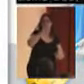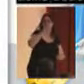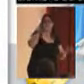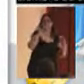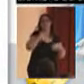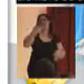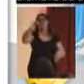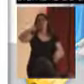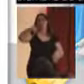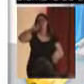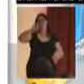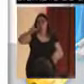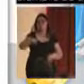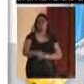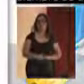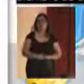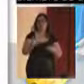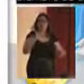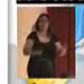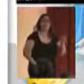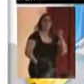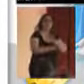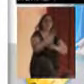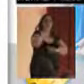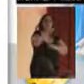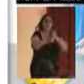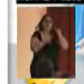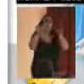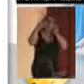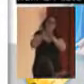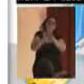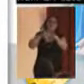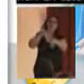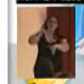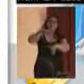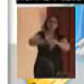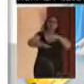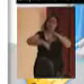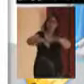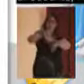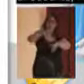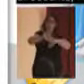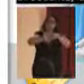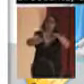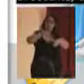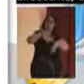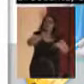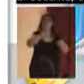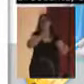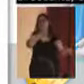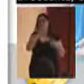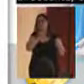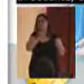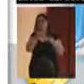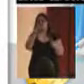add the attribute alt as null. And in that case, the generator will tell the teacher, as I've said, each of these